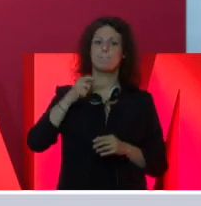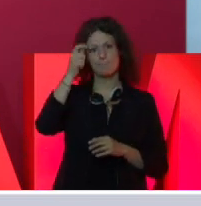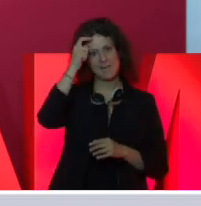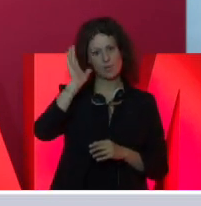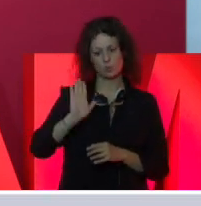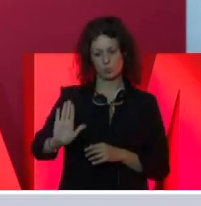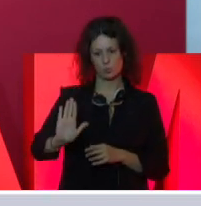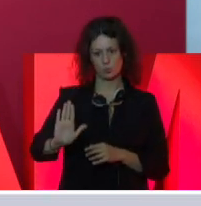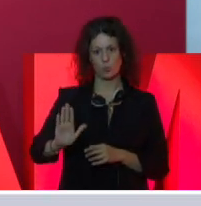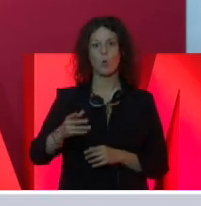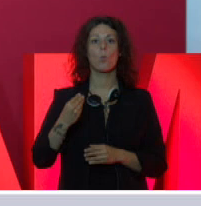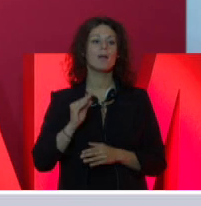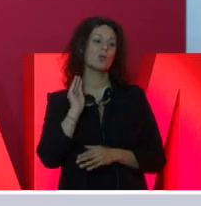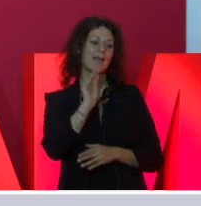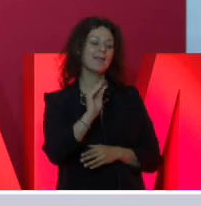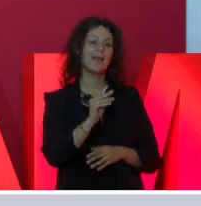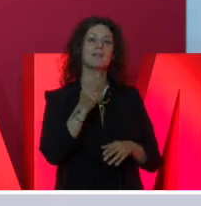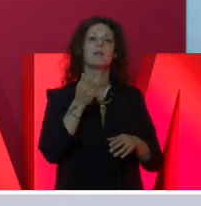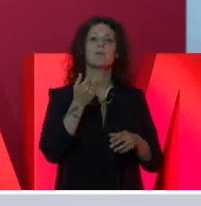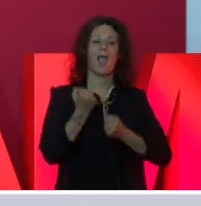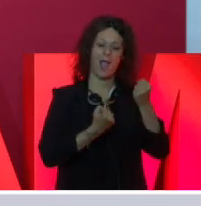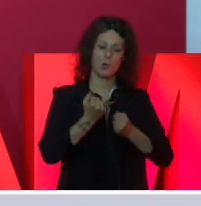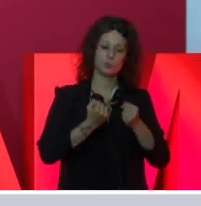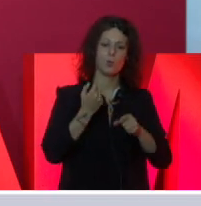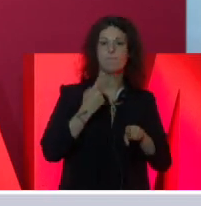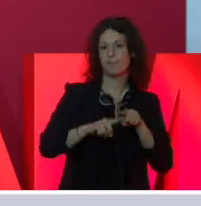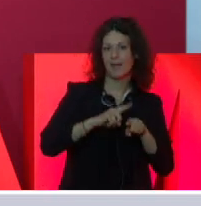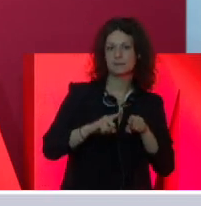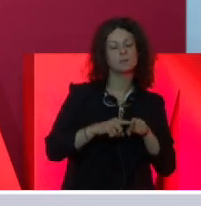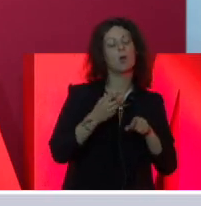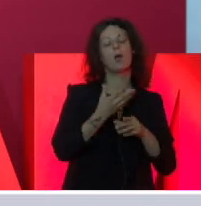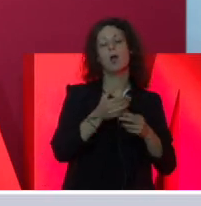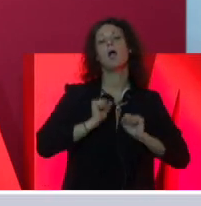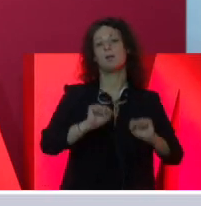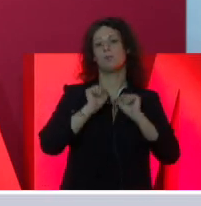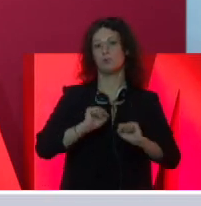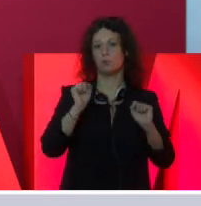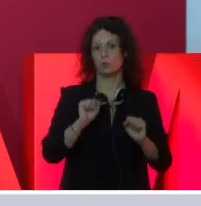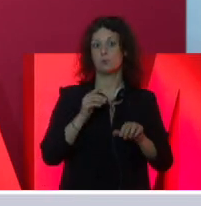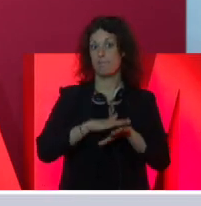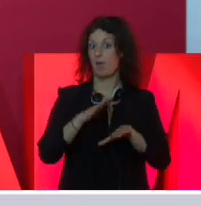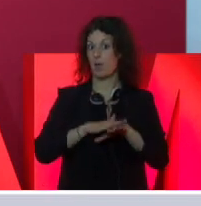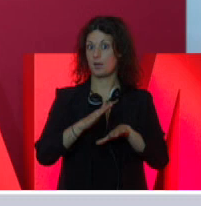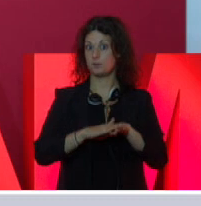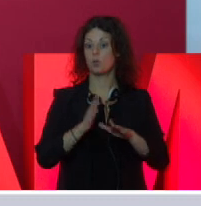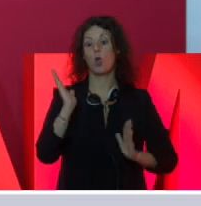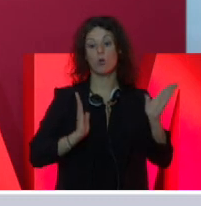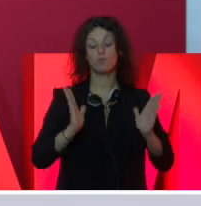are refused loans to buy a car 5 times more than other